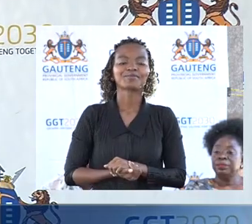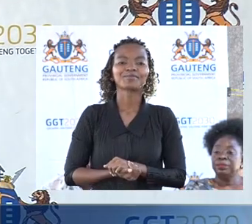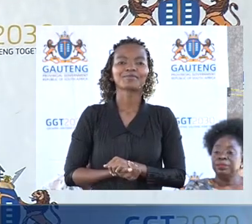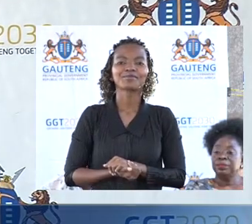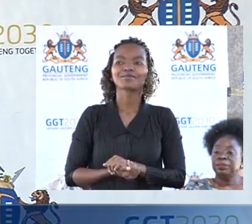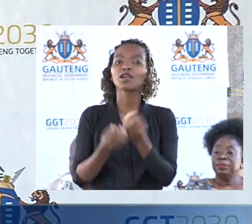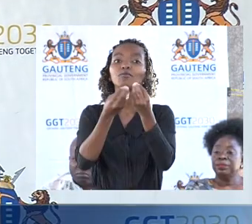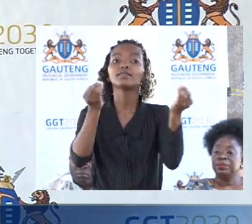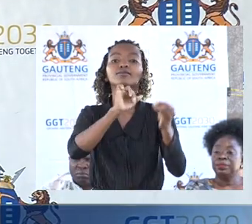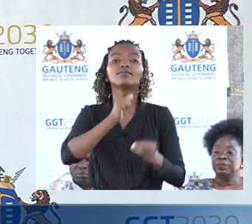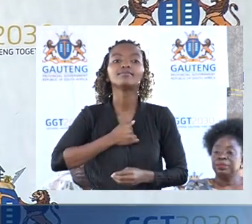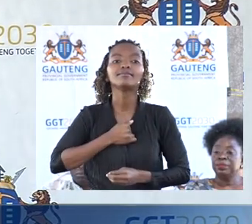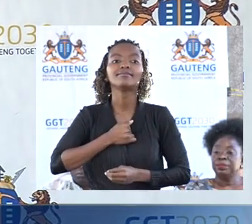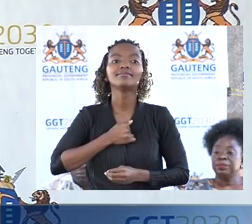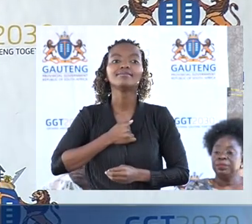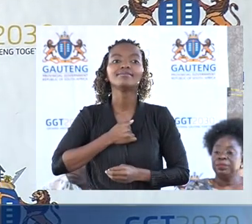Bantwana bam,